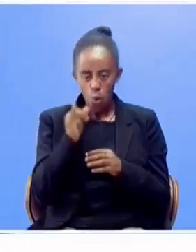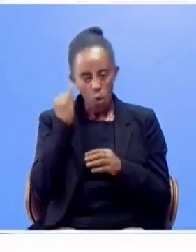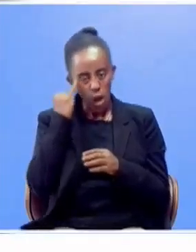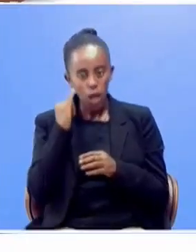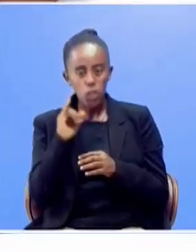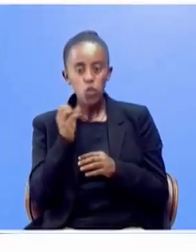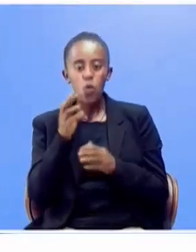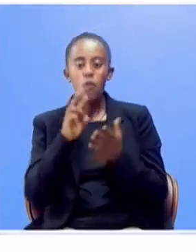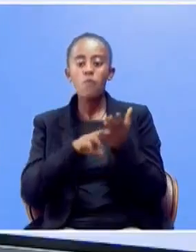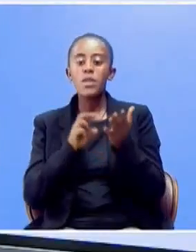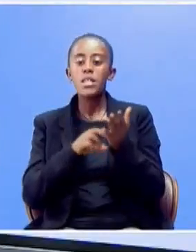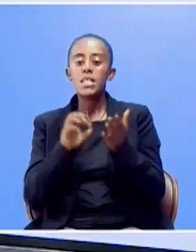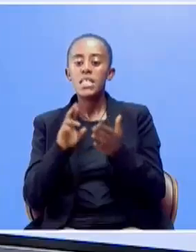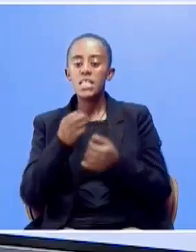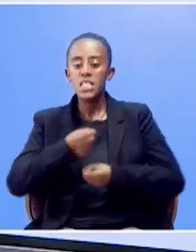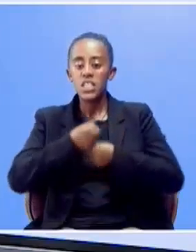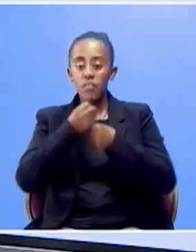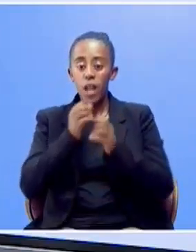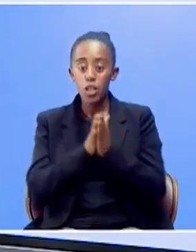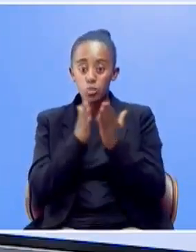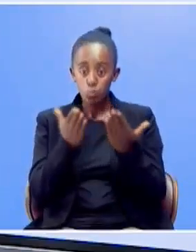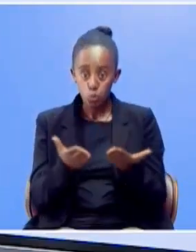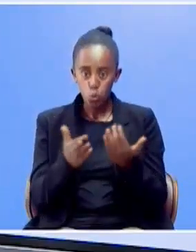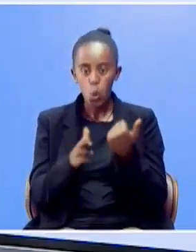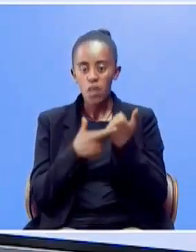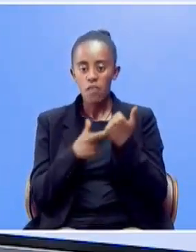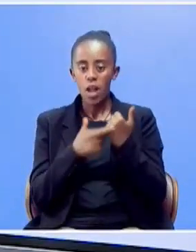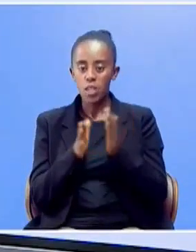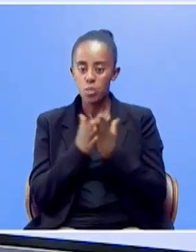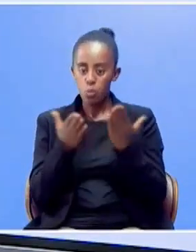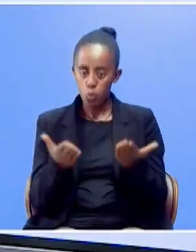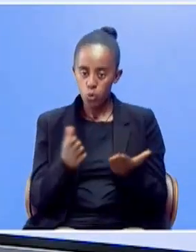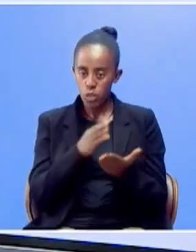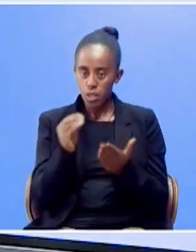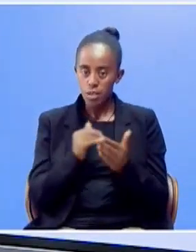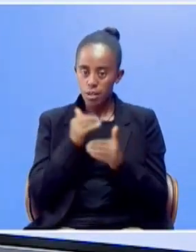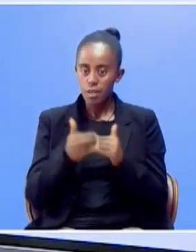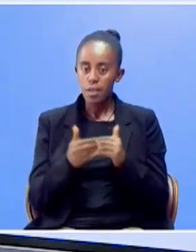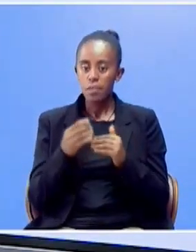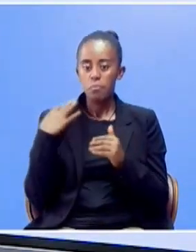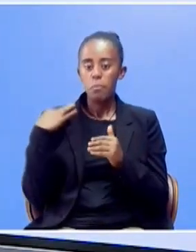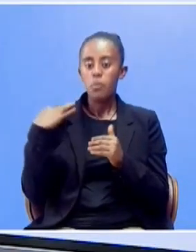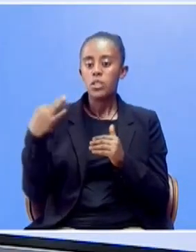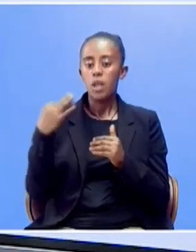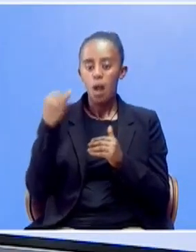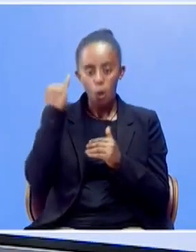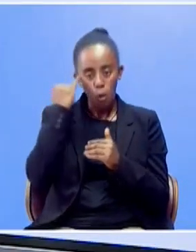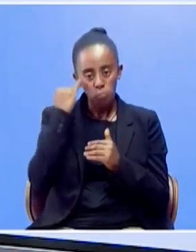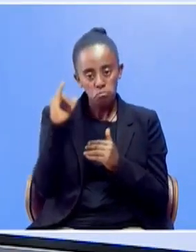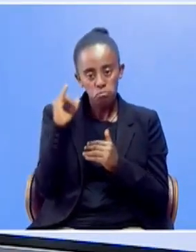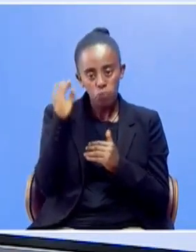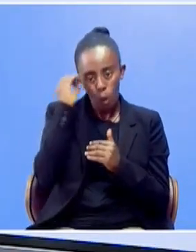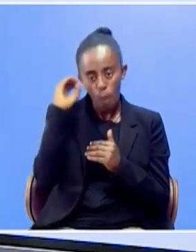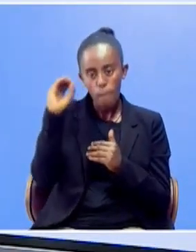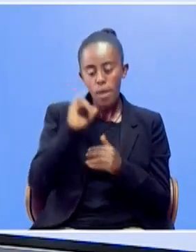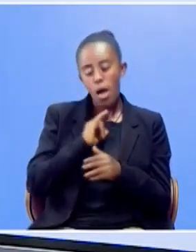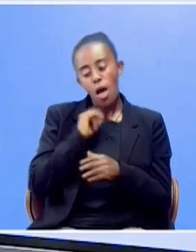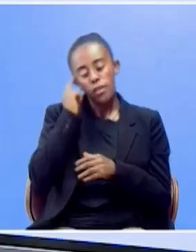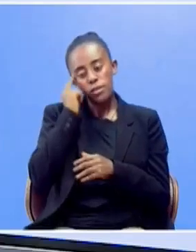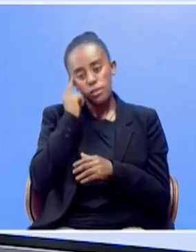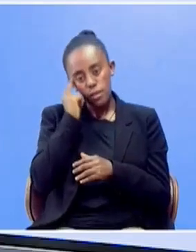of reading reference books. Then, what comes next is giving personal opinion by saying, I